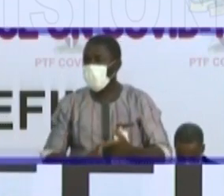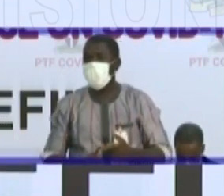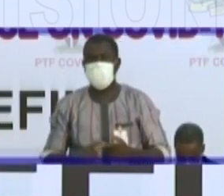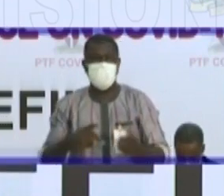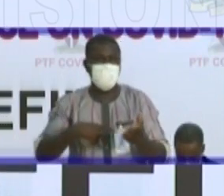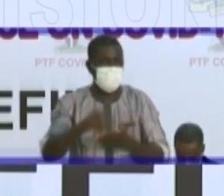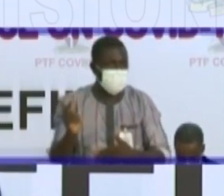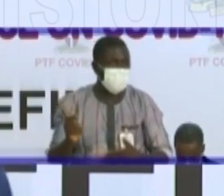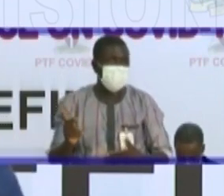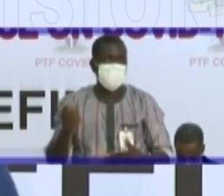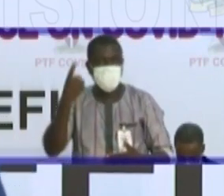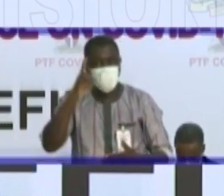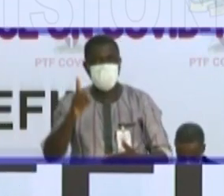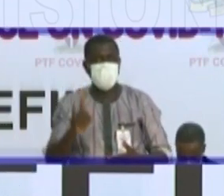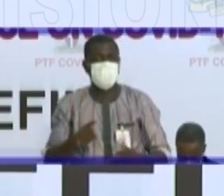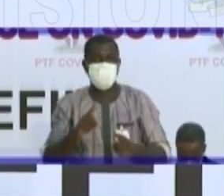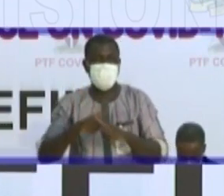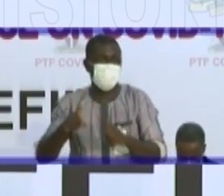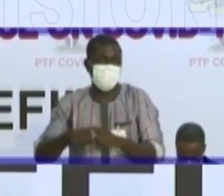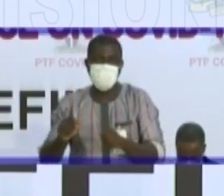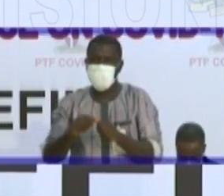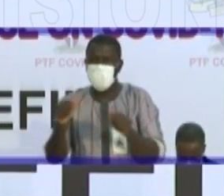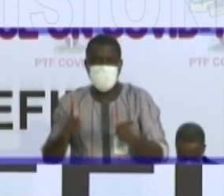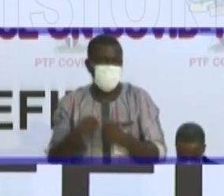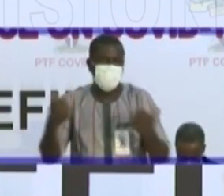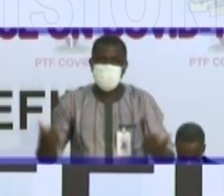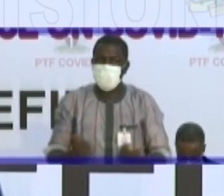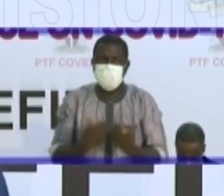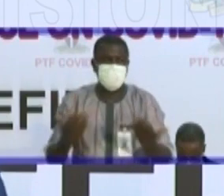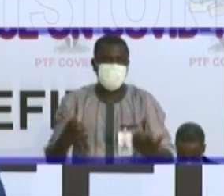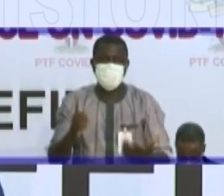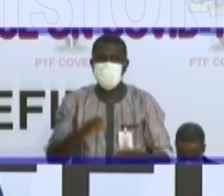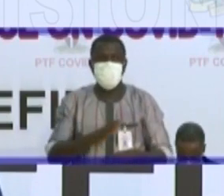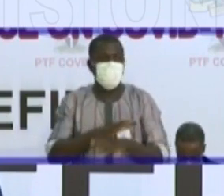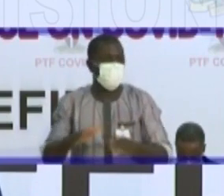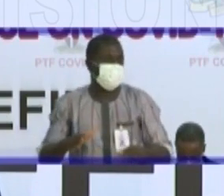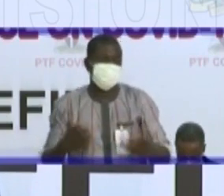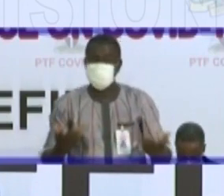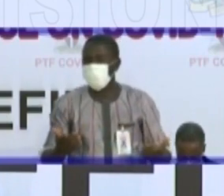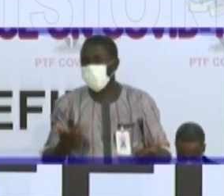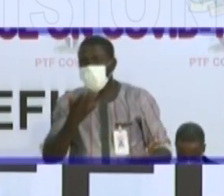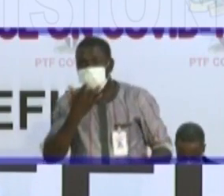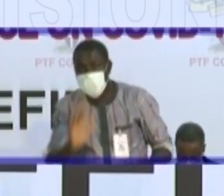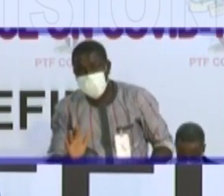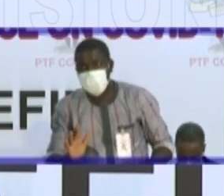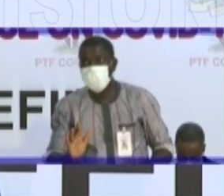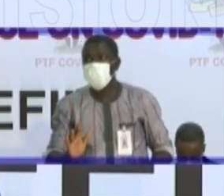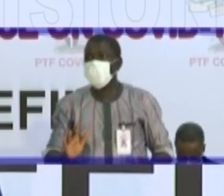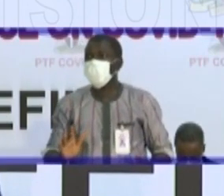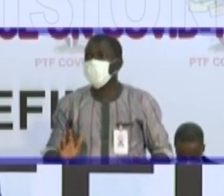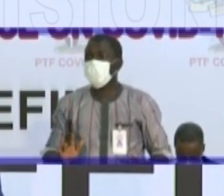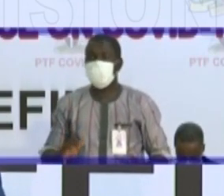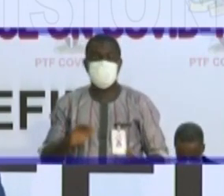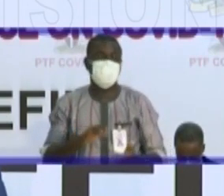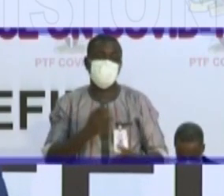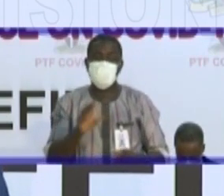to pay for various aspects, of the challenge. So unfortunately, and it's a source of